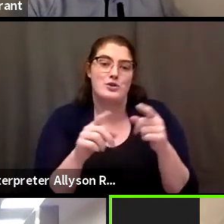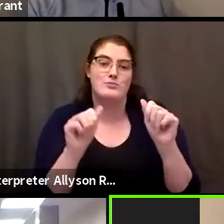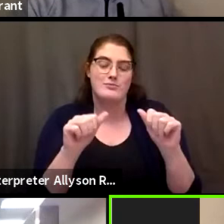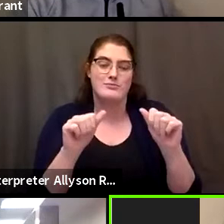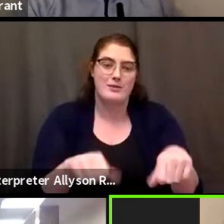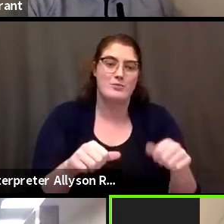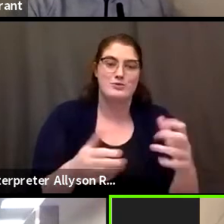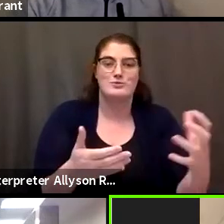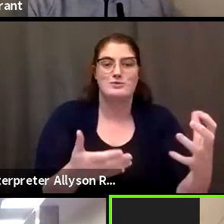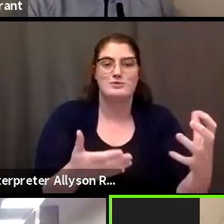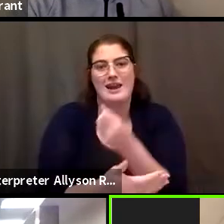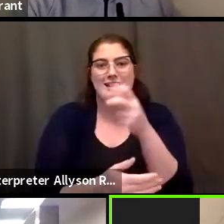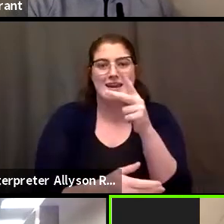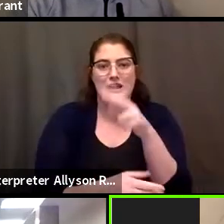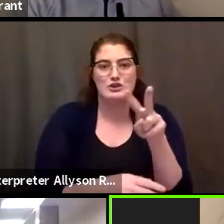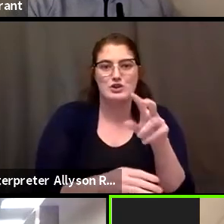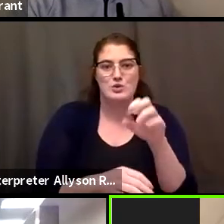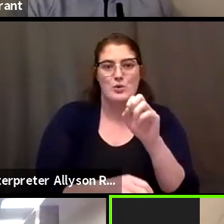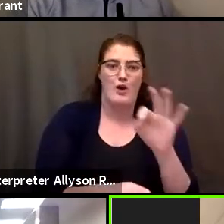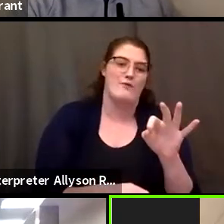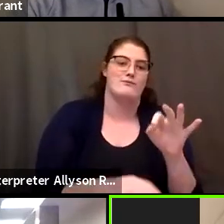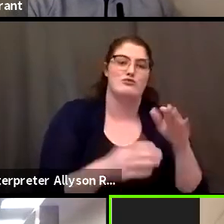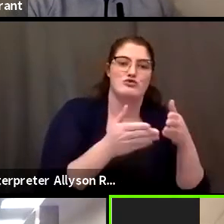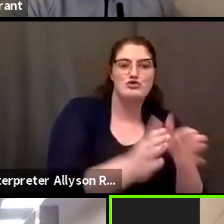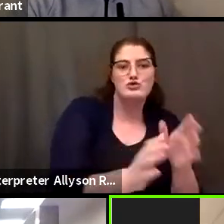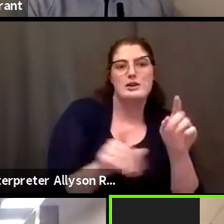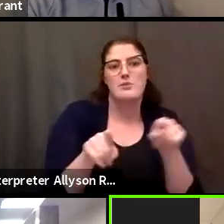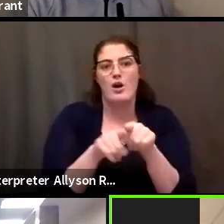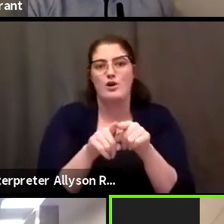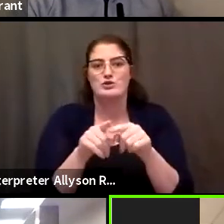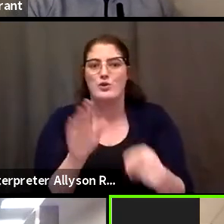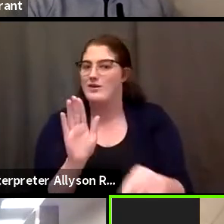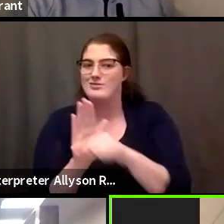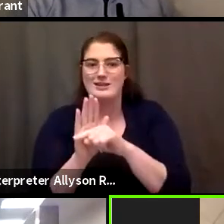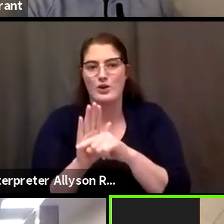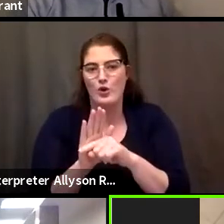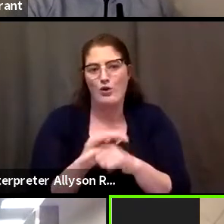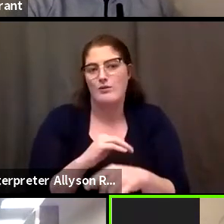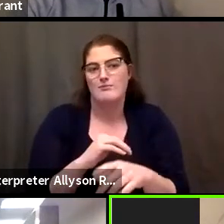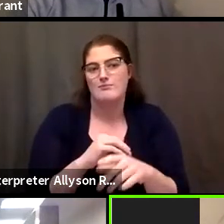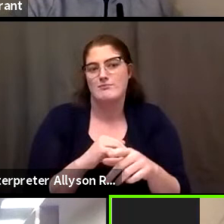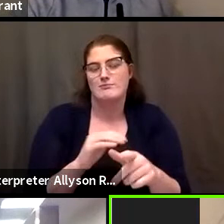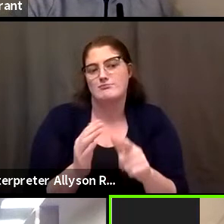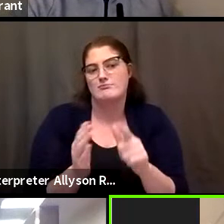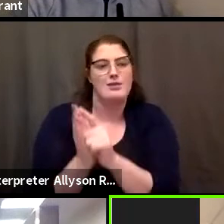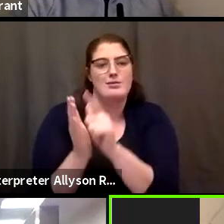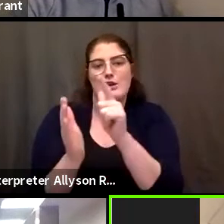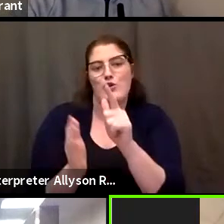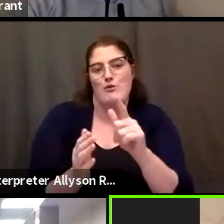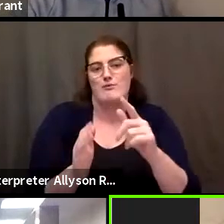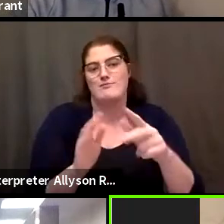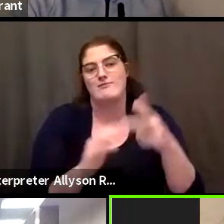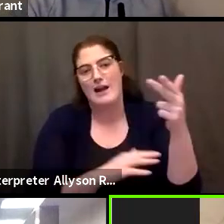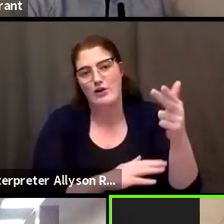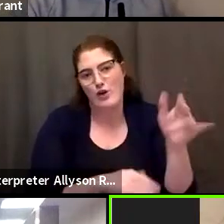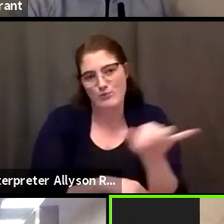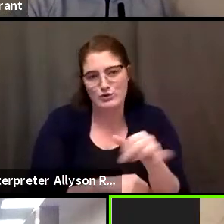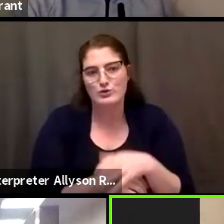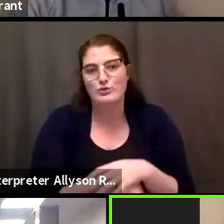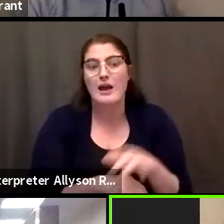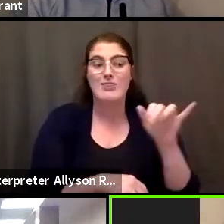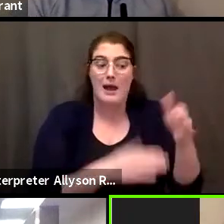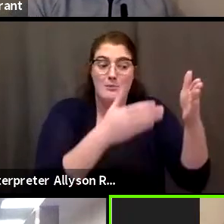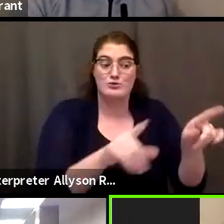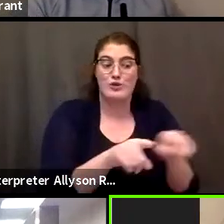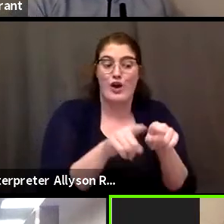an illegal firearm. That individual was also had been arrested numerous times for possession